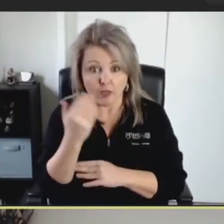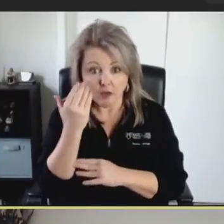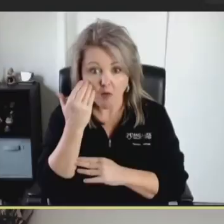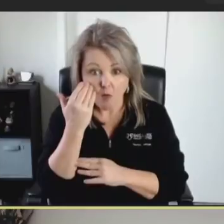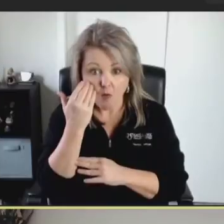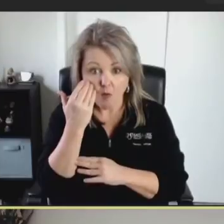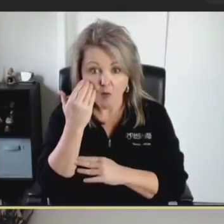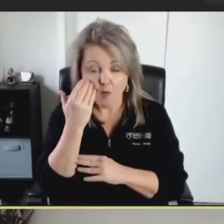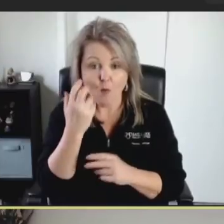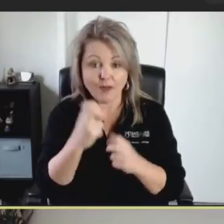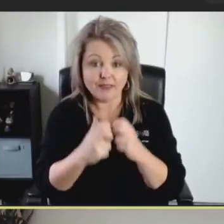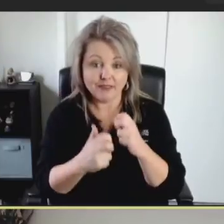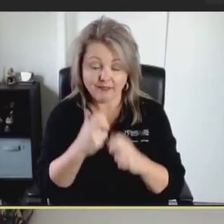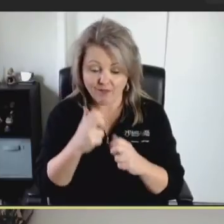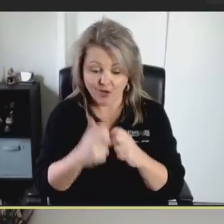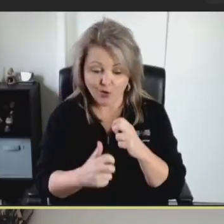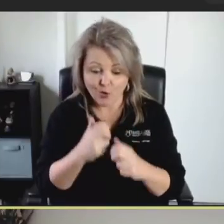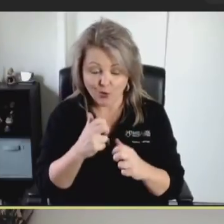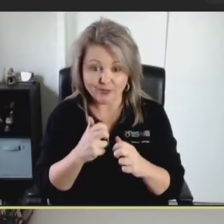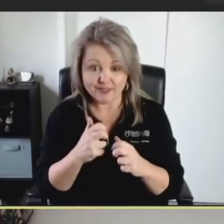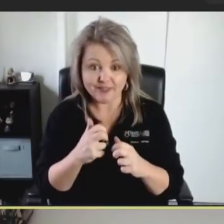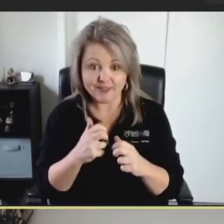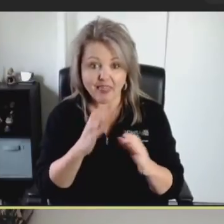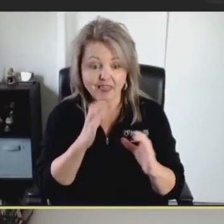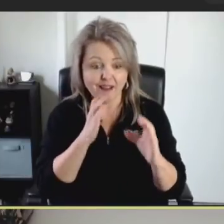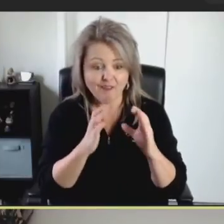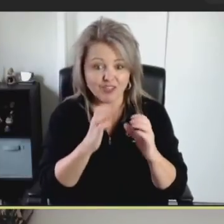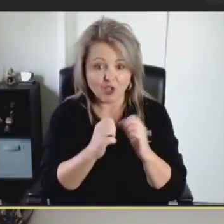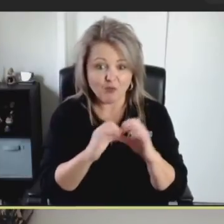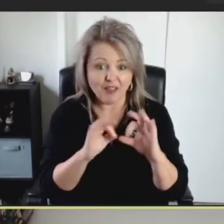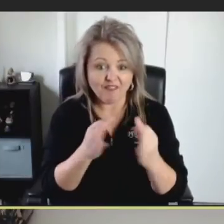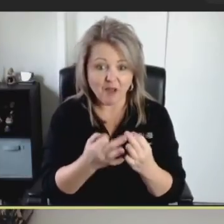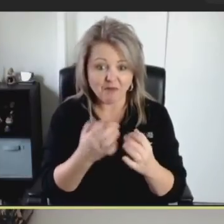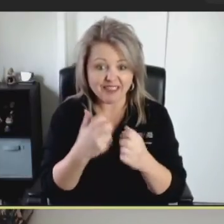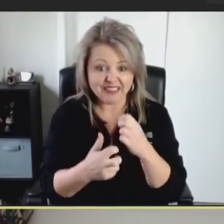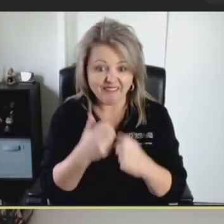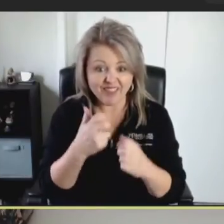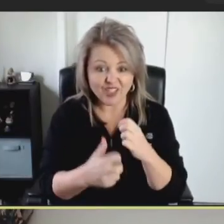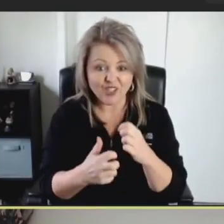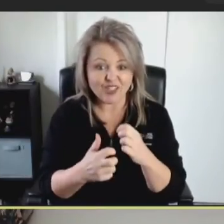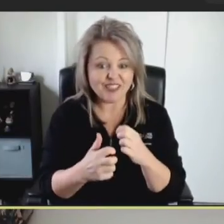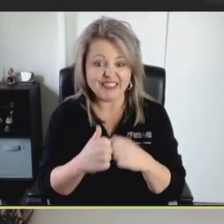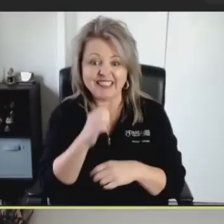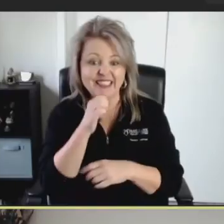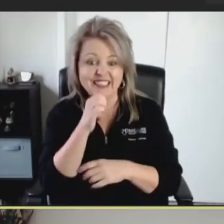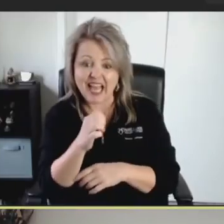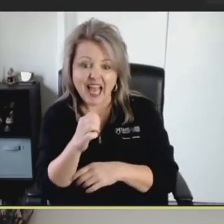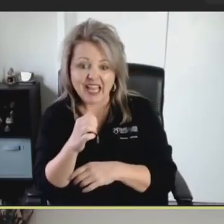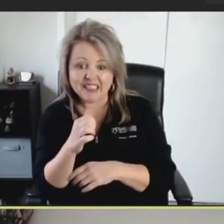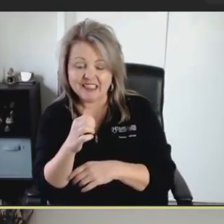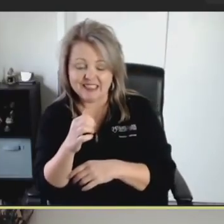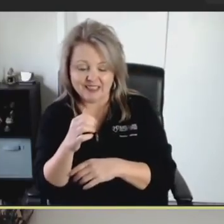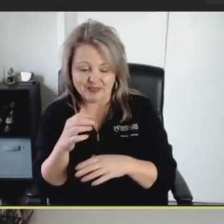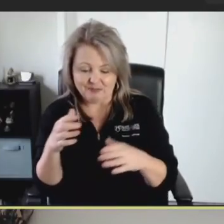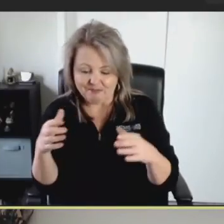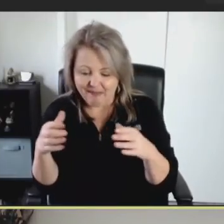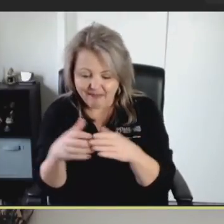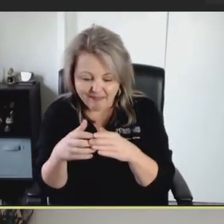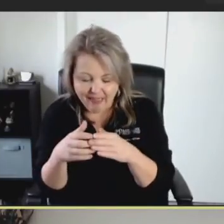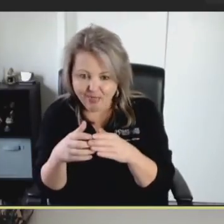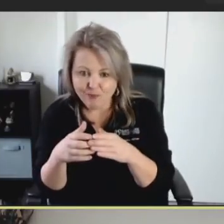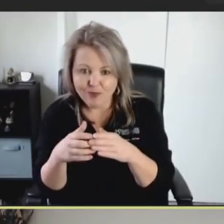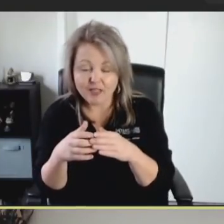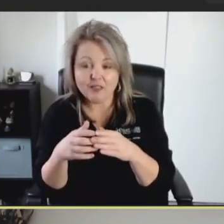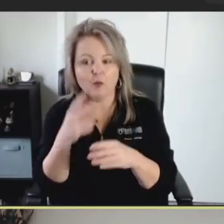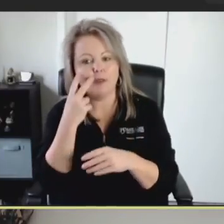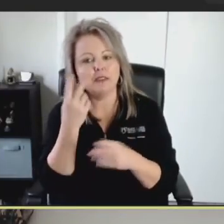difficult it is to have those conversations with your family and your friends about not gathering. We all see it